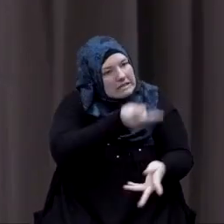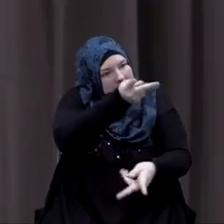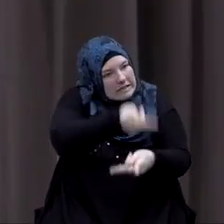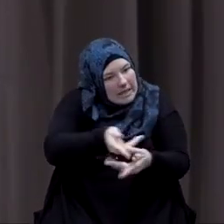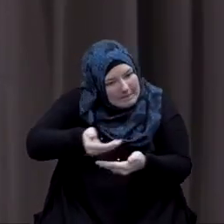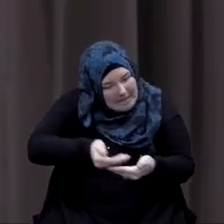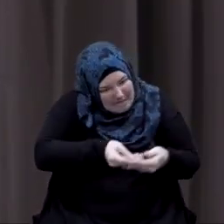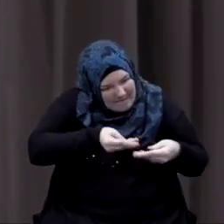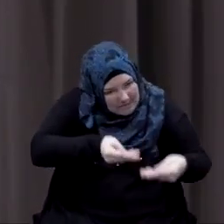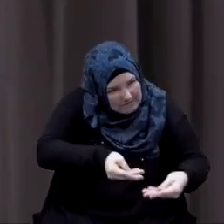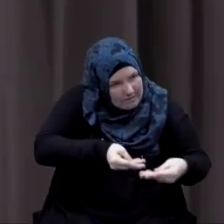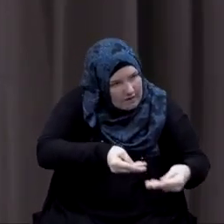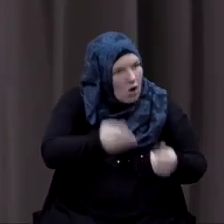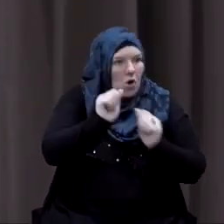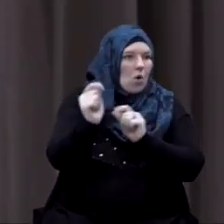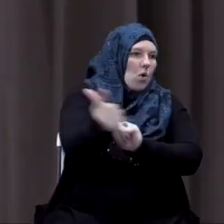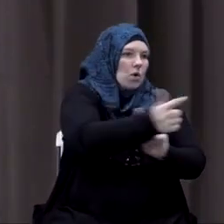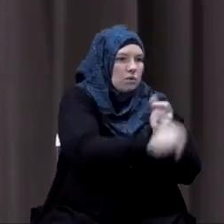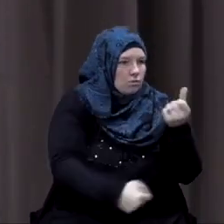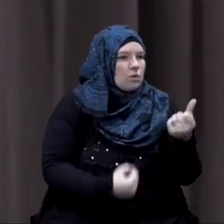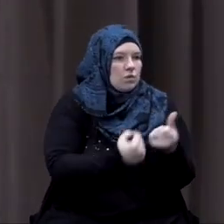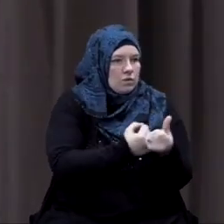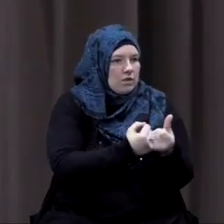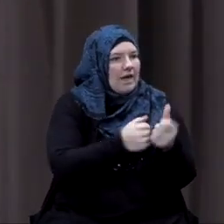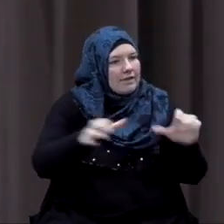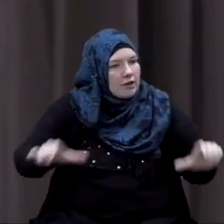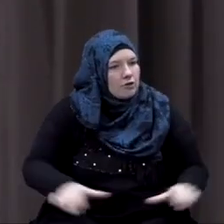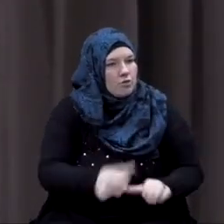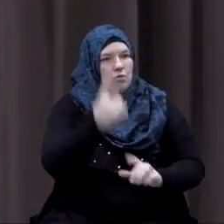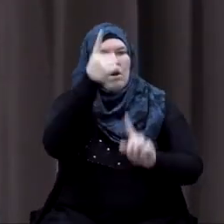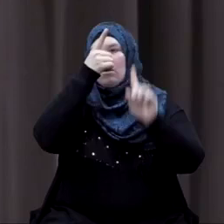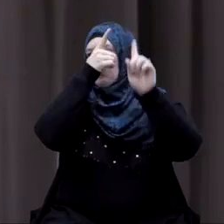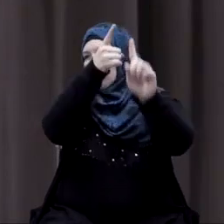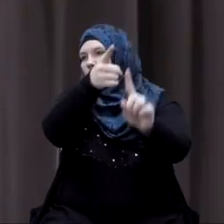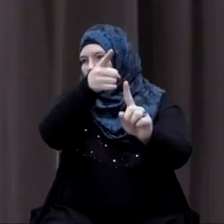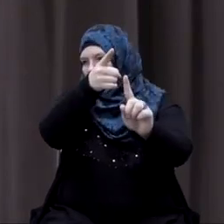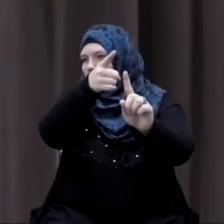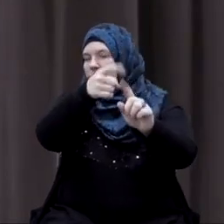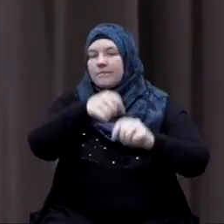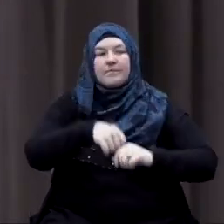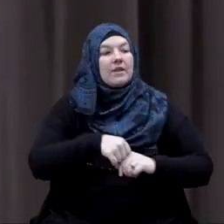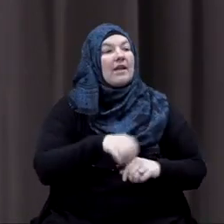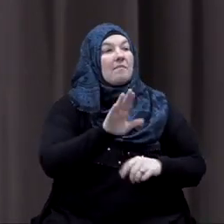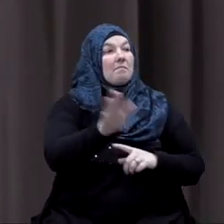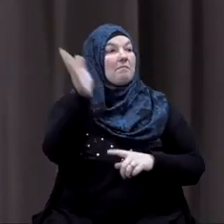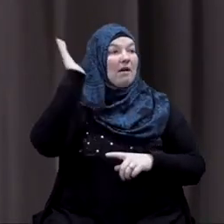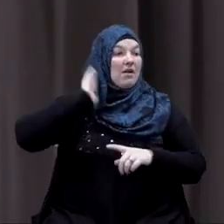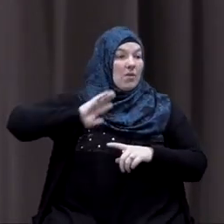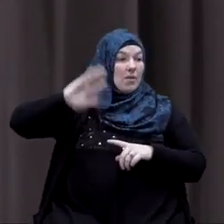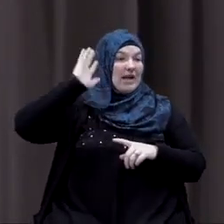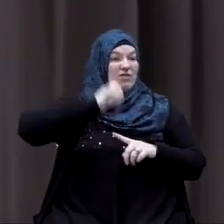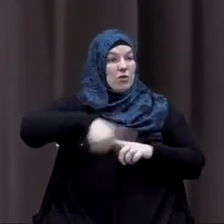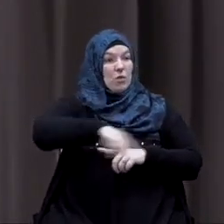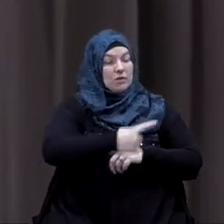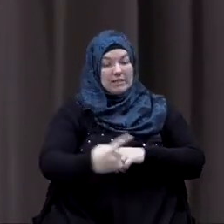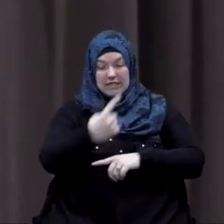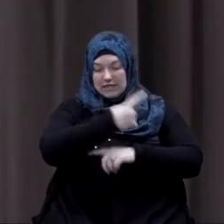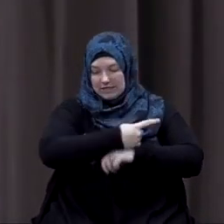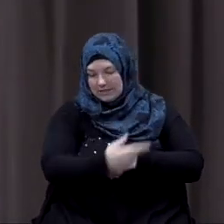and the ability to do what is good for Islam and Muslims. By the way, in those days,